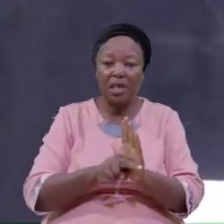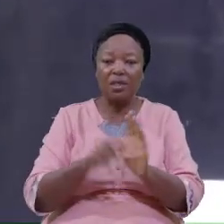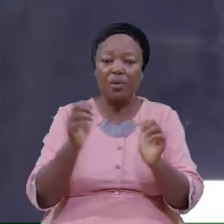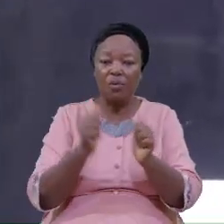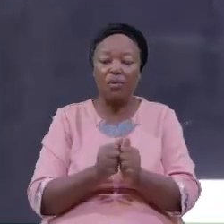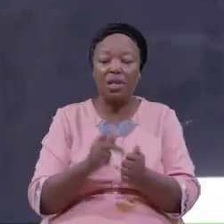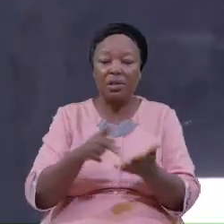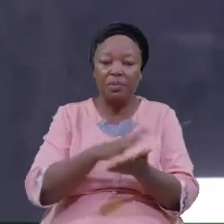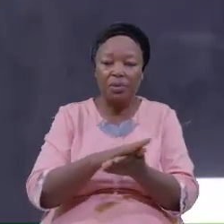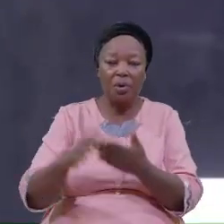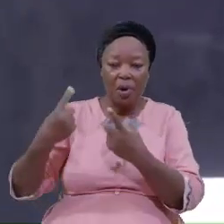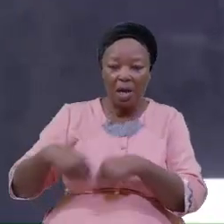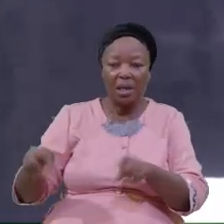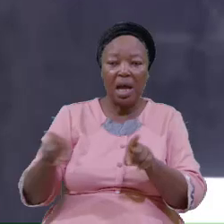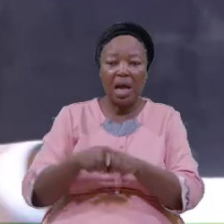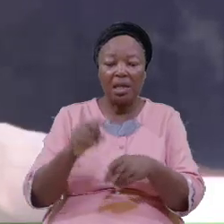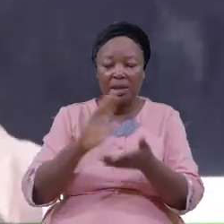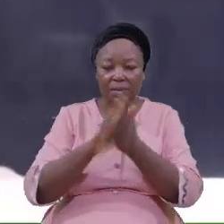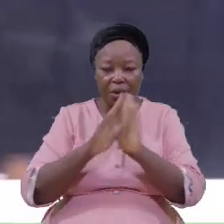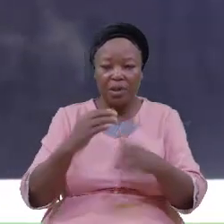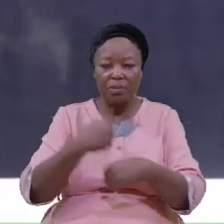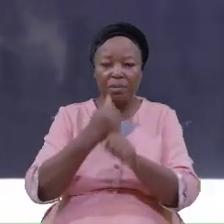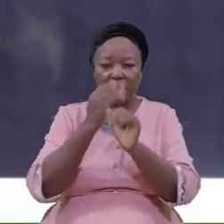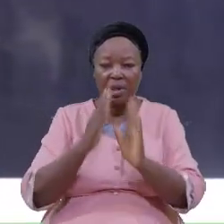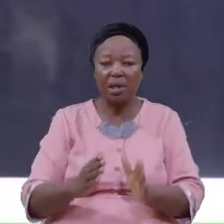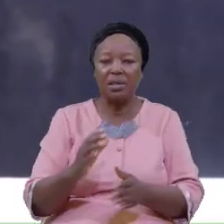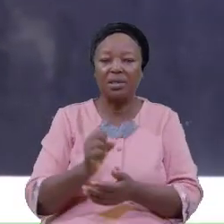as peacemakers.